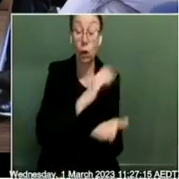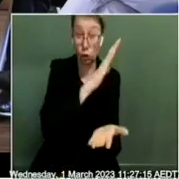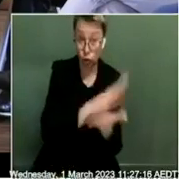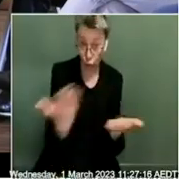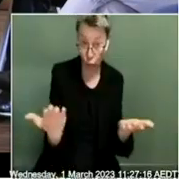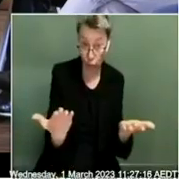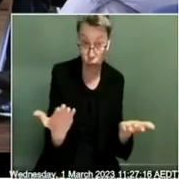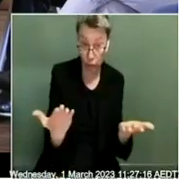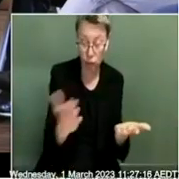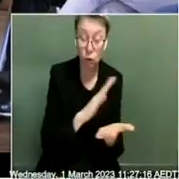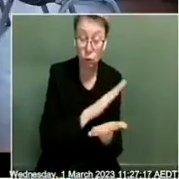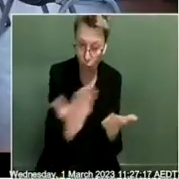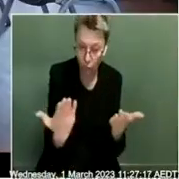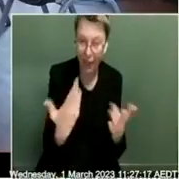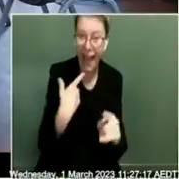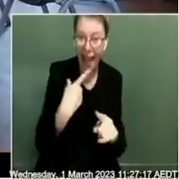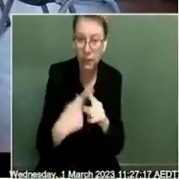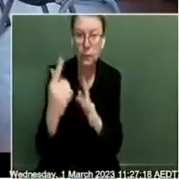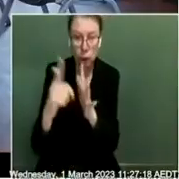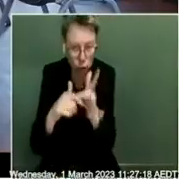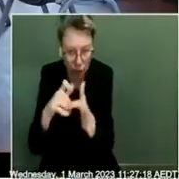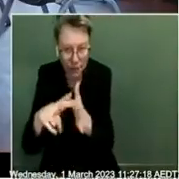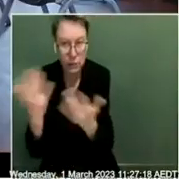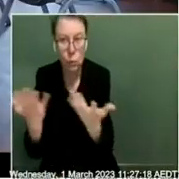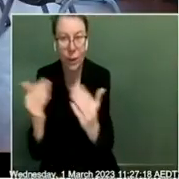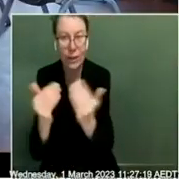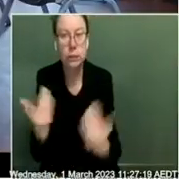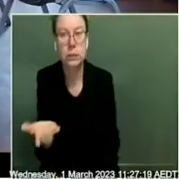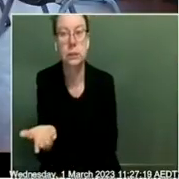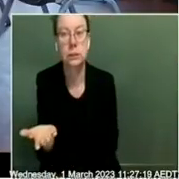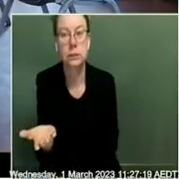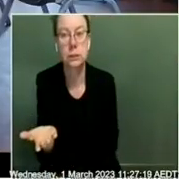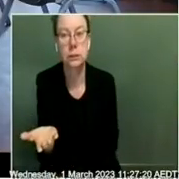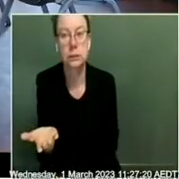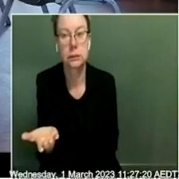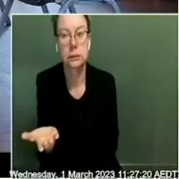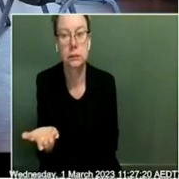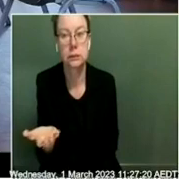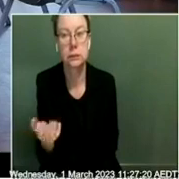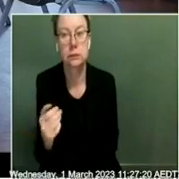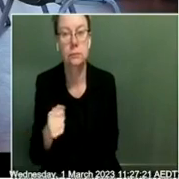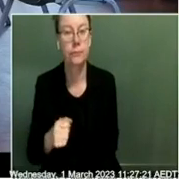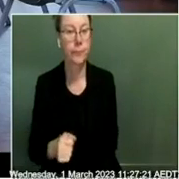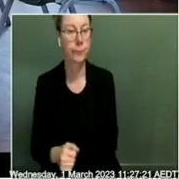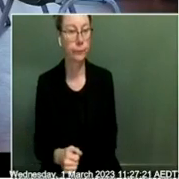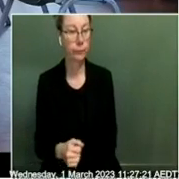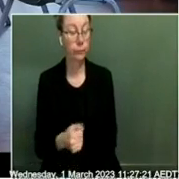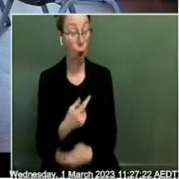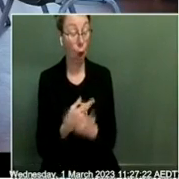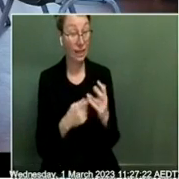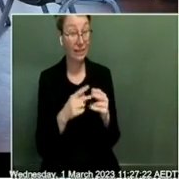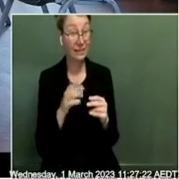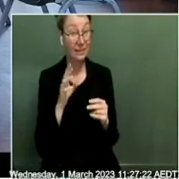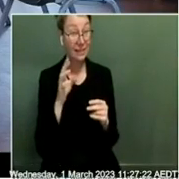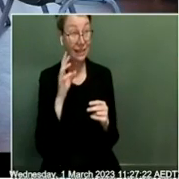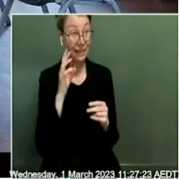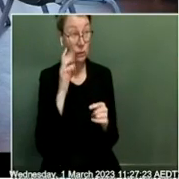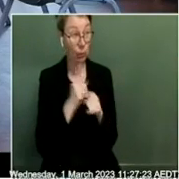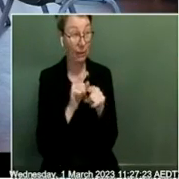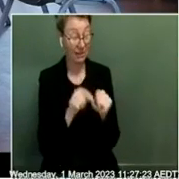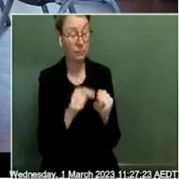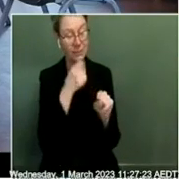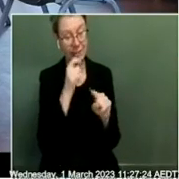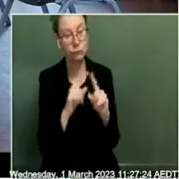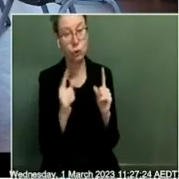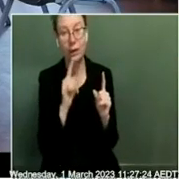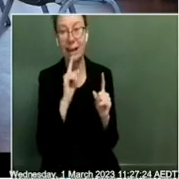Well, there's lots to look at in this just on its own, and it's different. I mean, you can't tell truth and just tell truth,